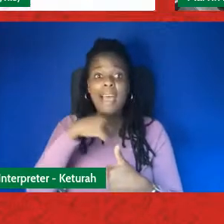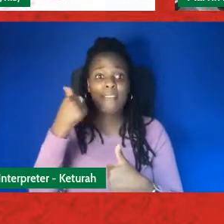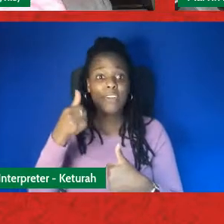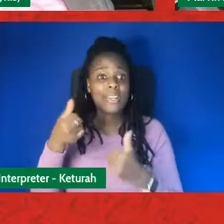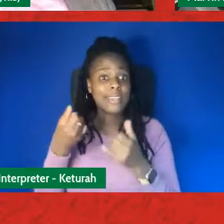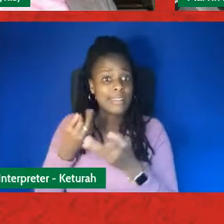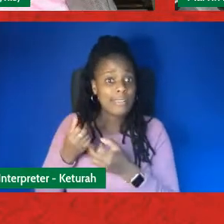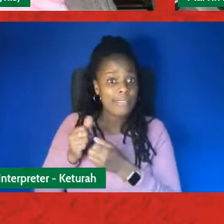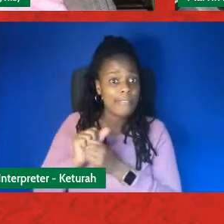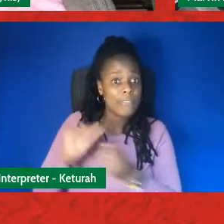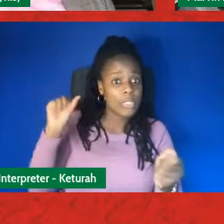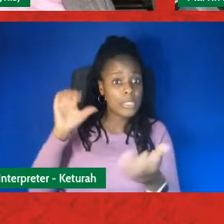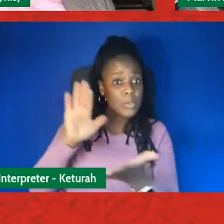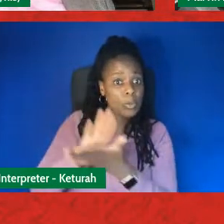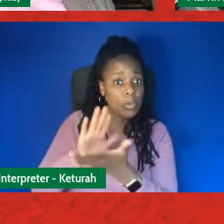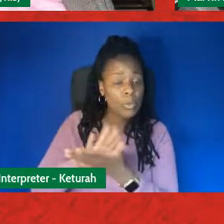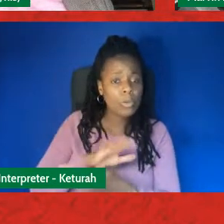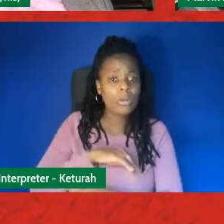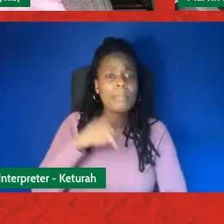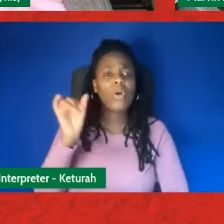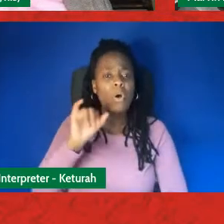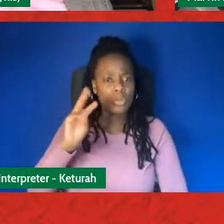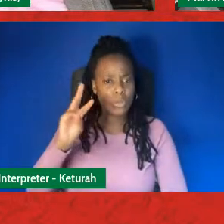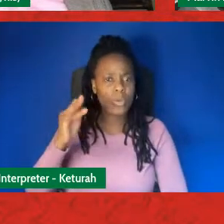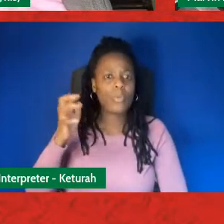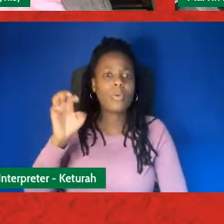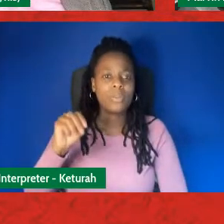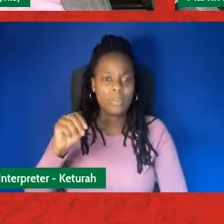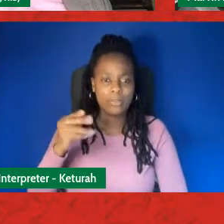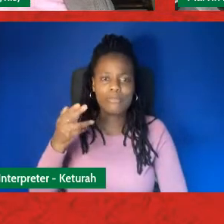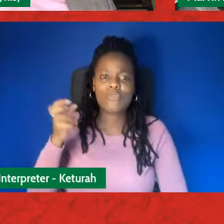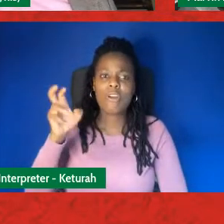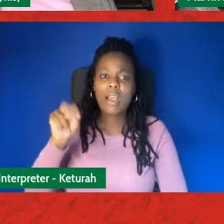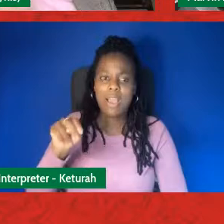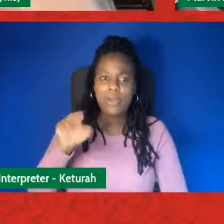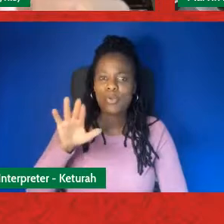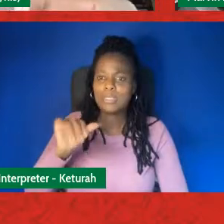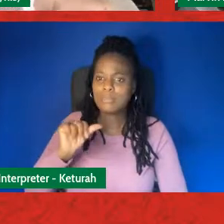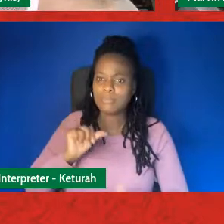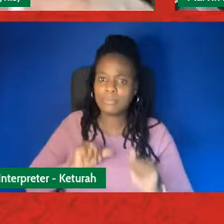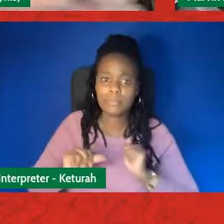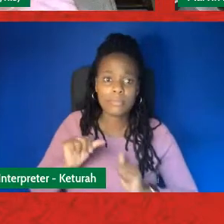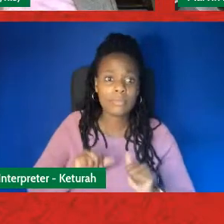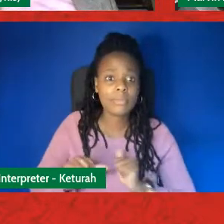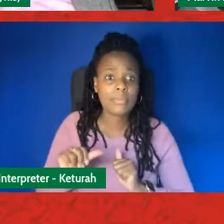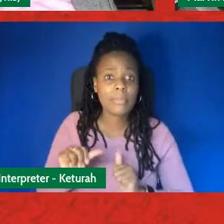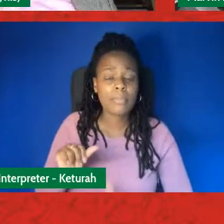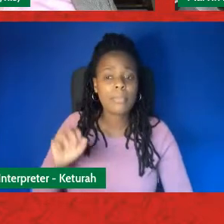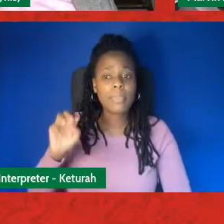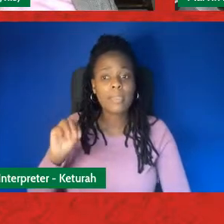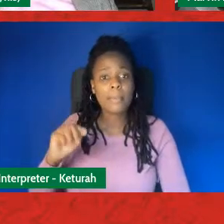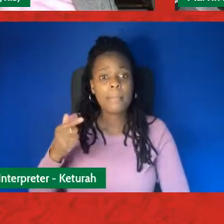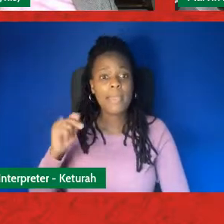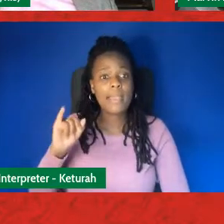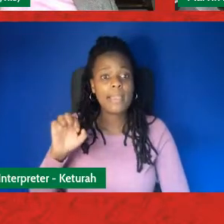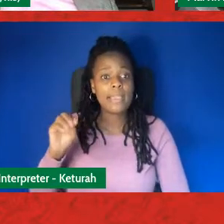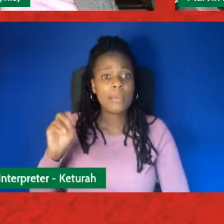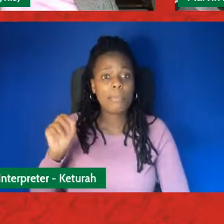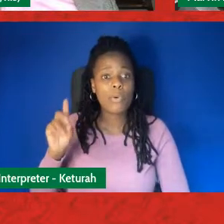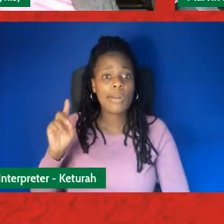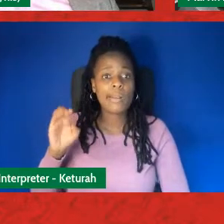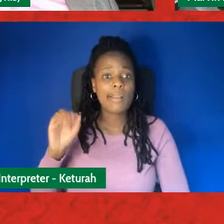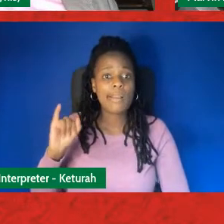but also demonstrated by things like William Brown's entertainments. And Manuel Mordecai Noah, like Michael alluded to,